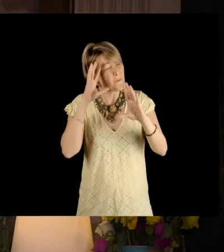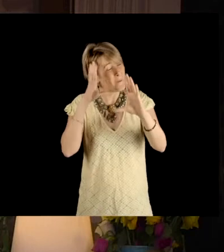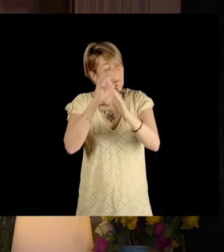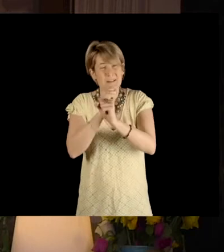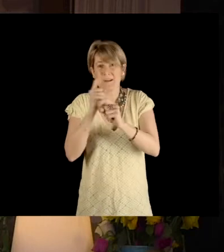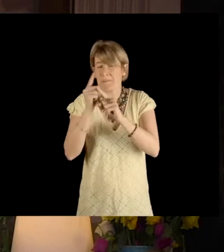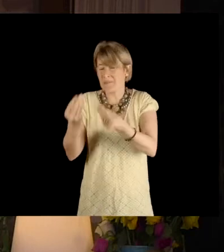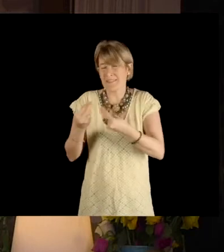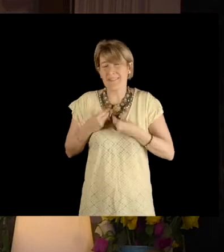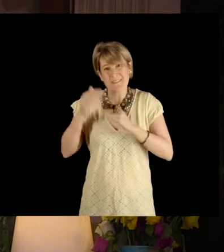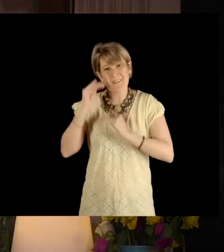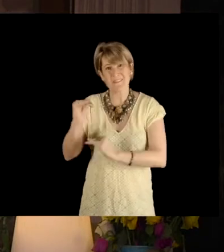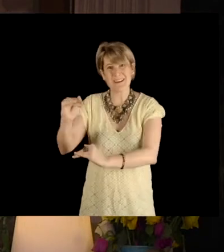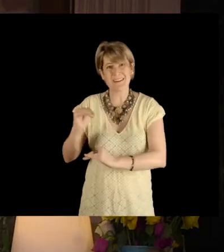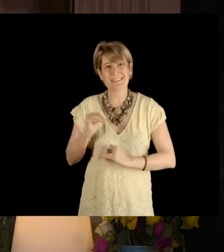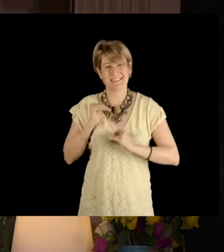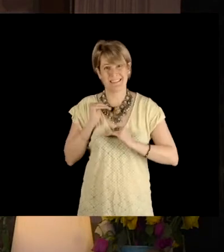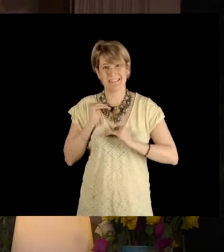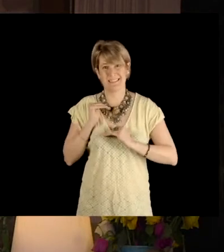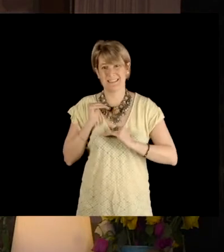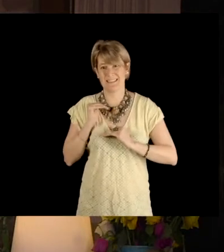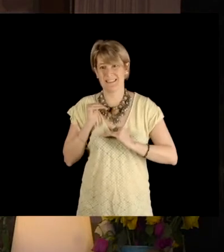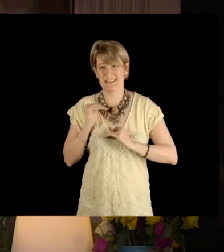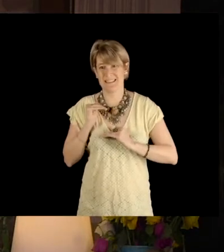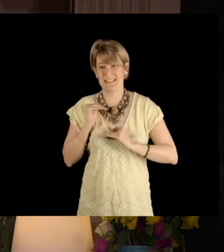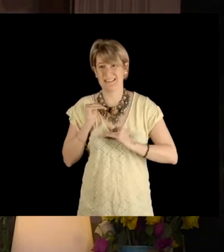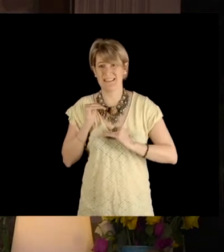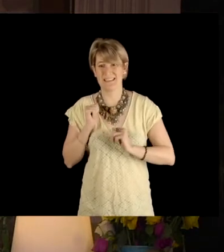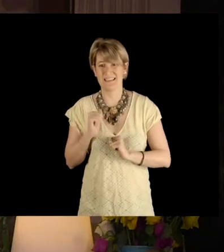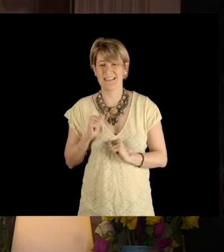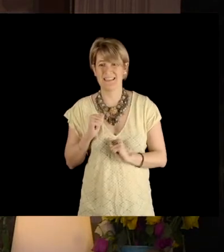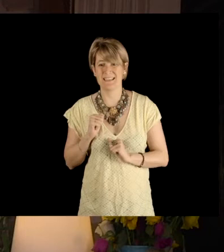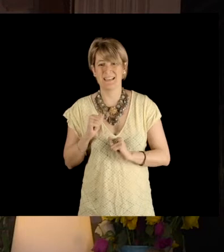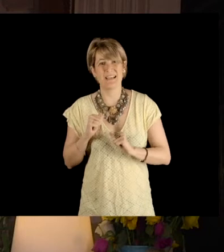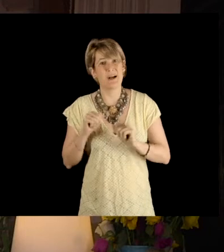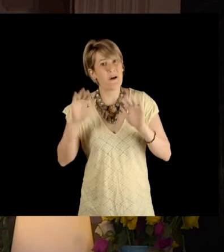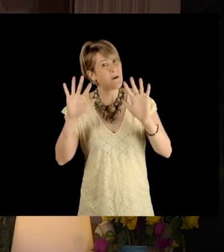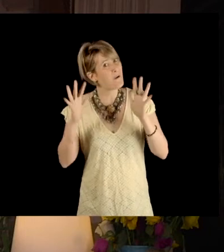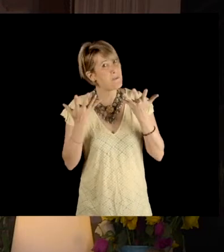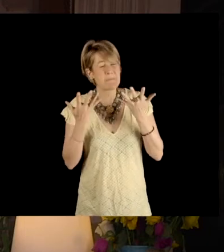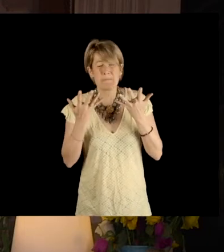She started laughing. A rope? I never left a rope for you. I didn't even know you were coming.